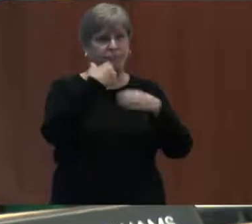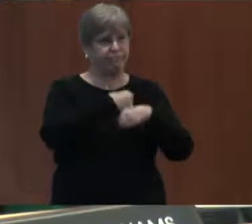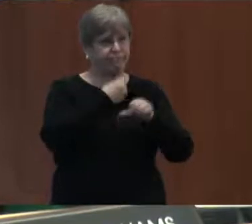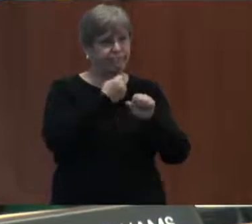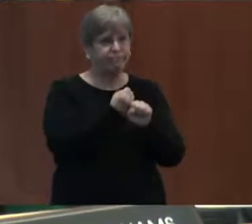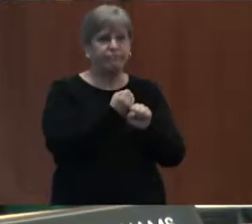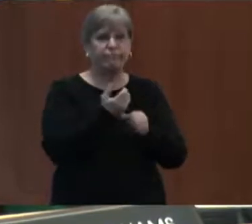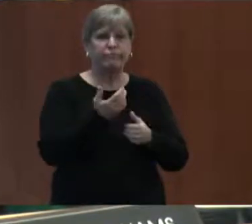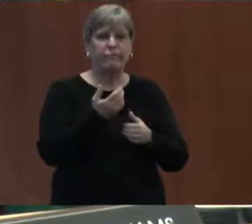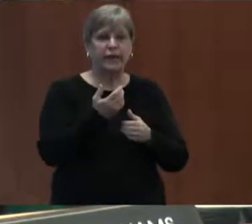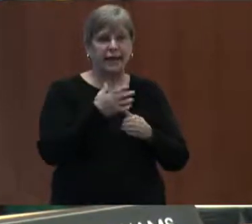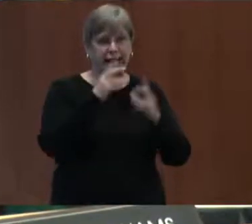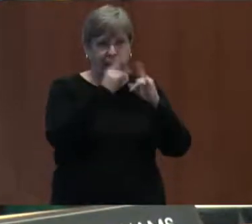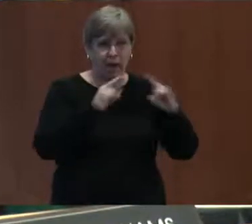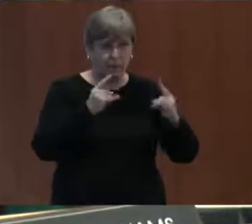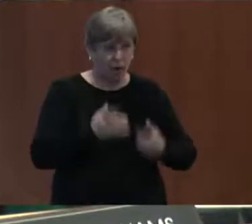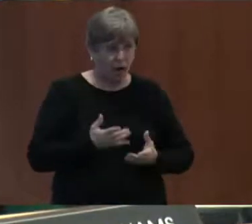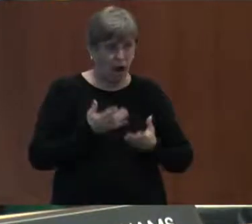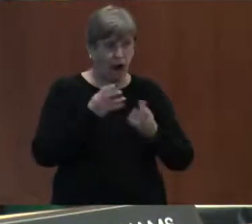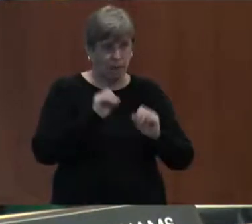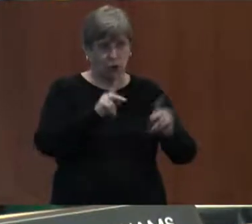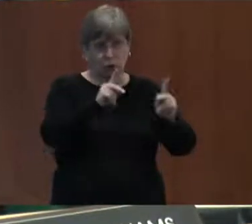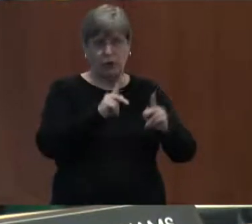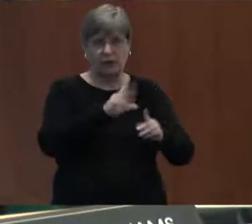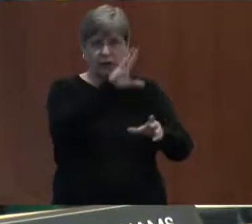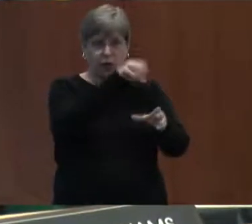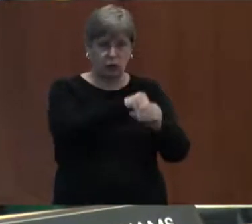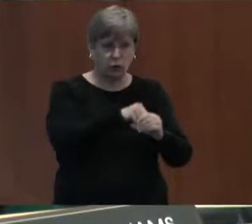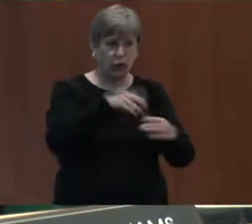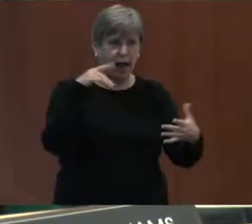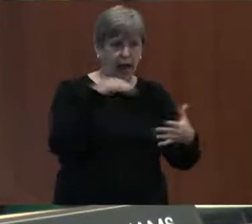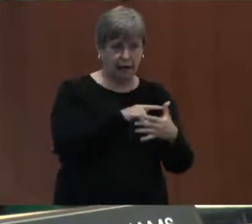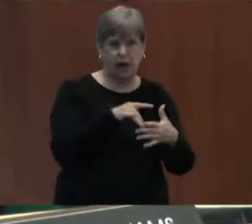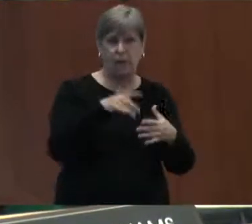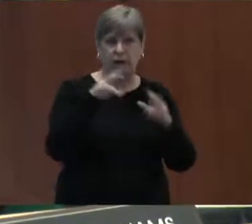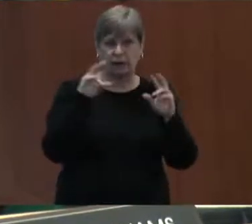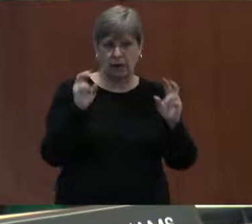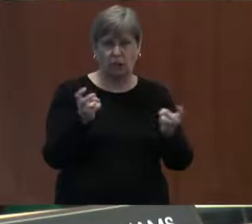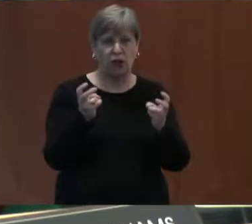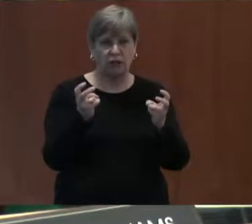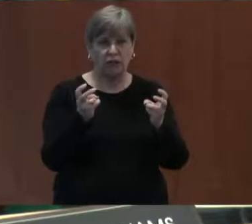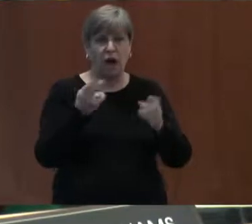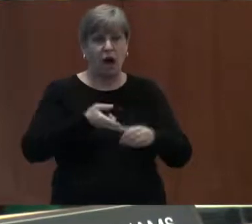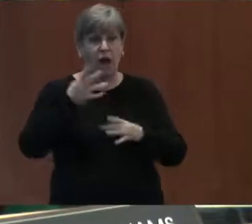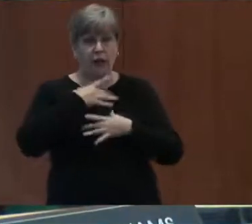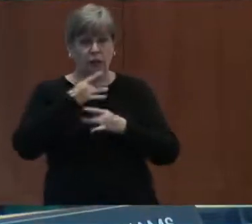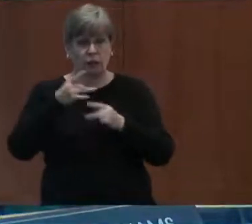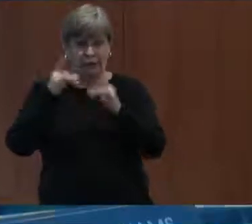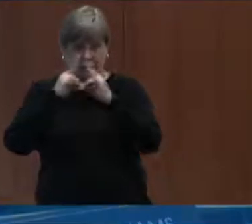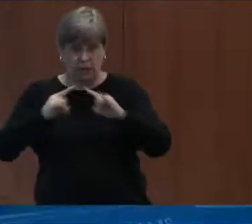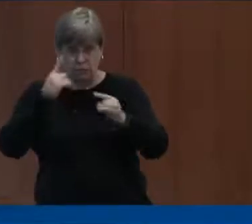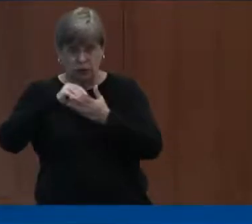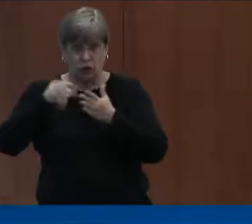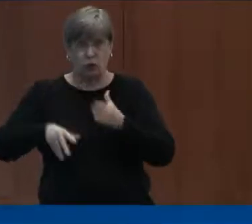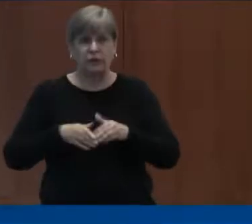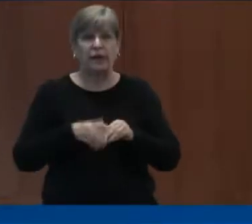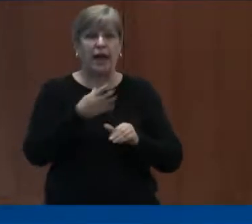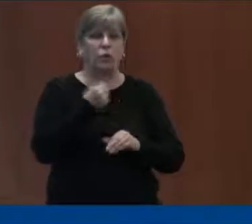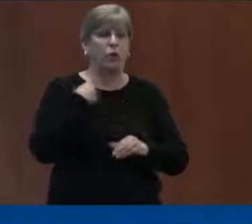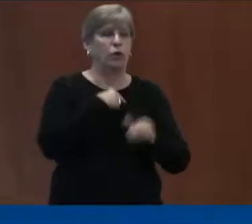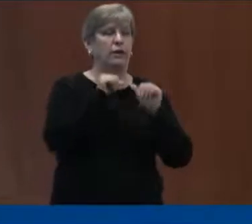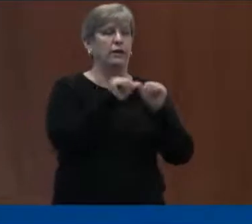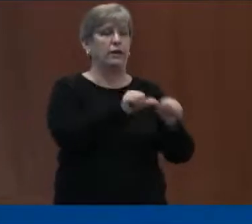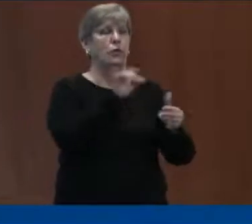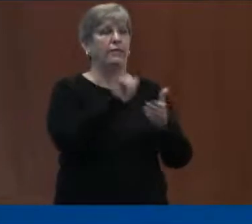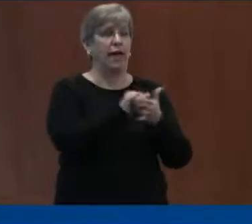camp opportunities that also incorporated academic subject material, high interest camps for students. And we're